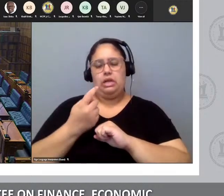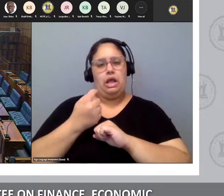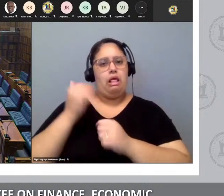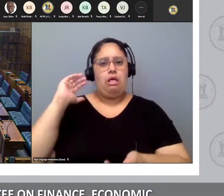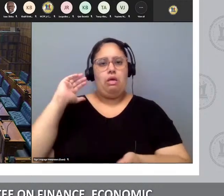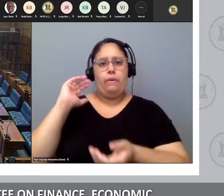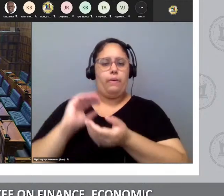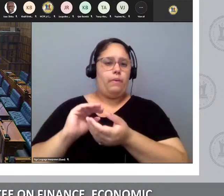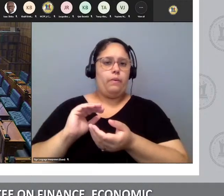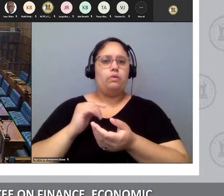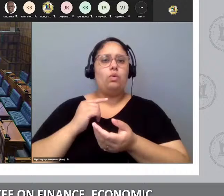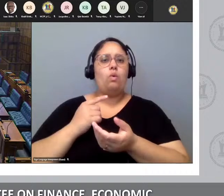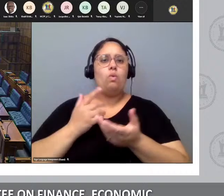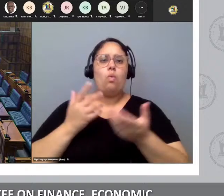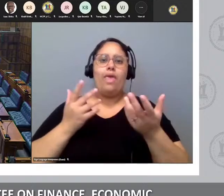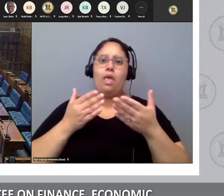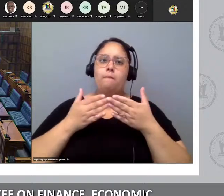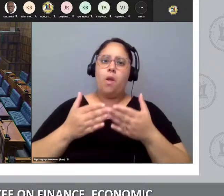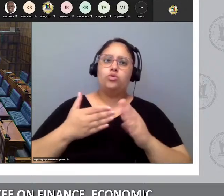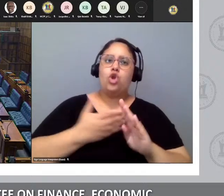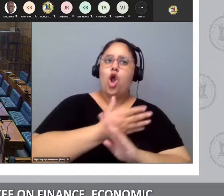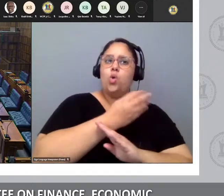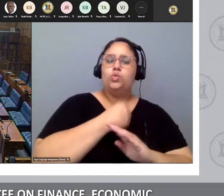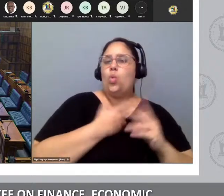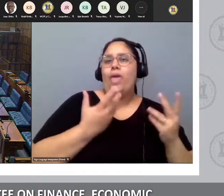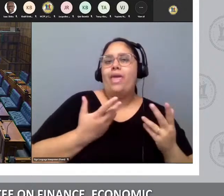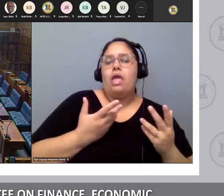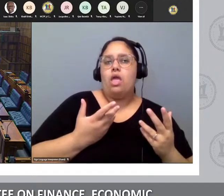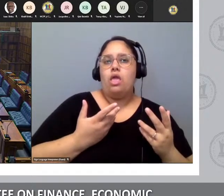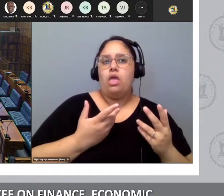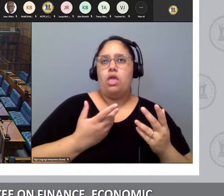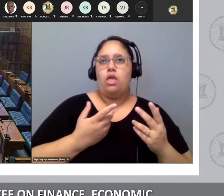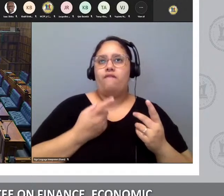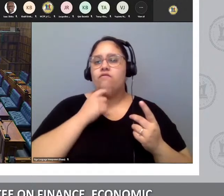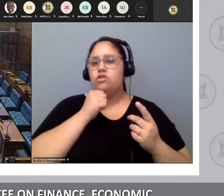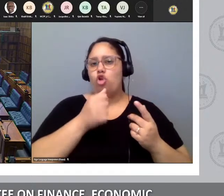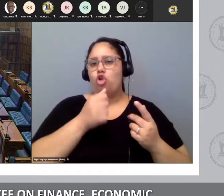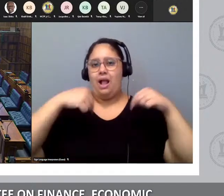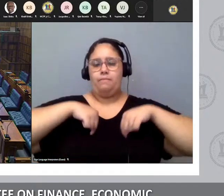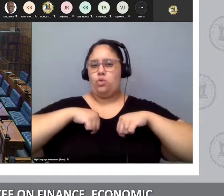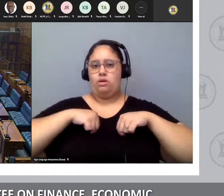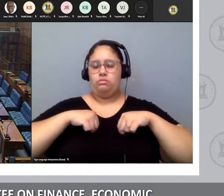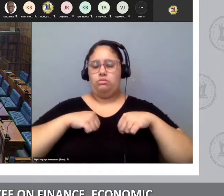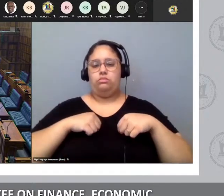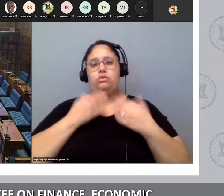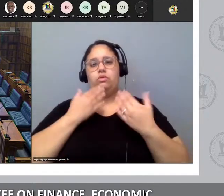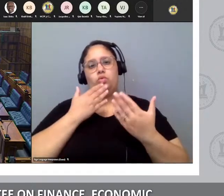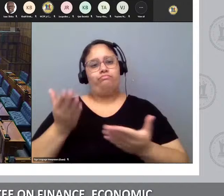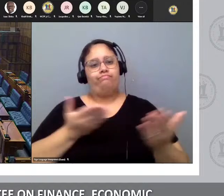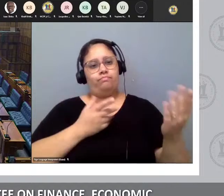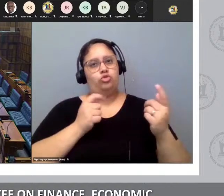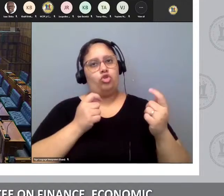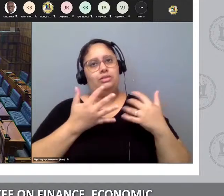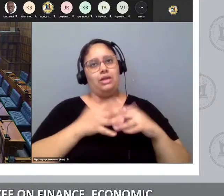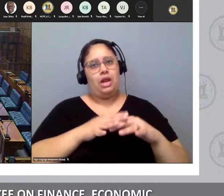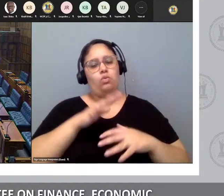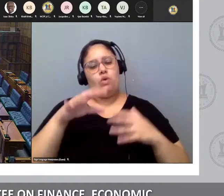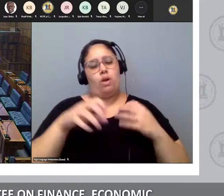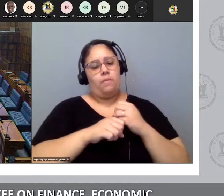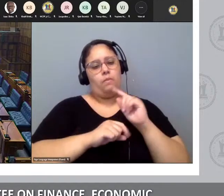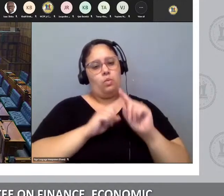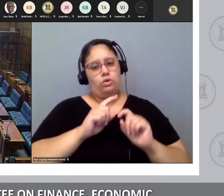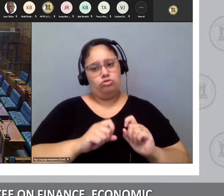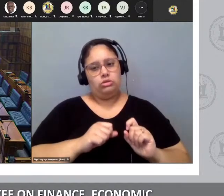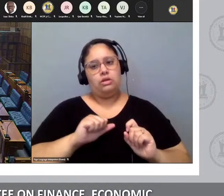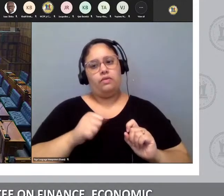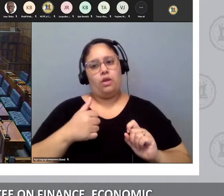decline so where are these boats going instead of us thank you with that I'll hand back to Trad we'll wrap up these questions